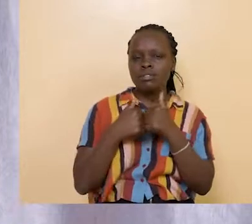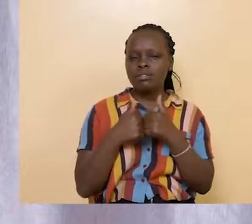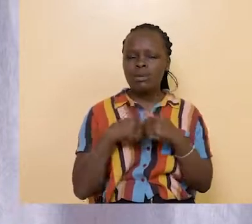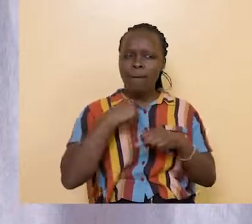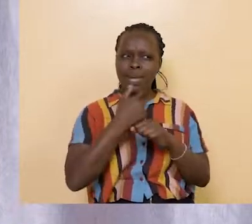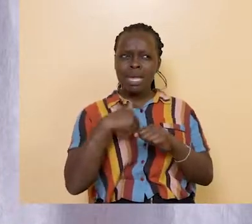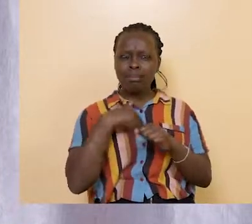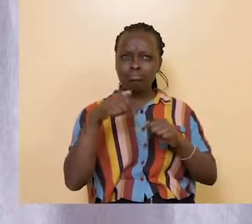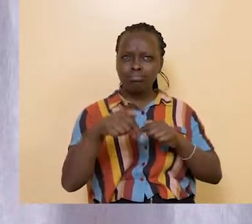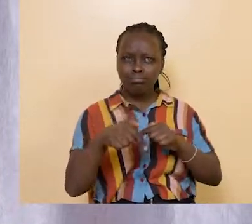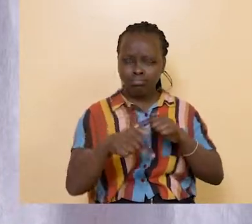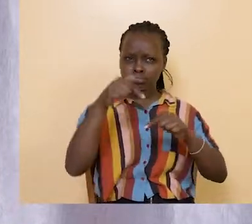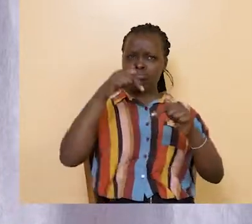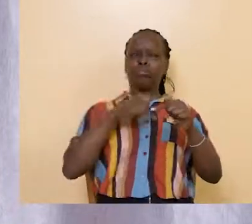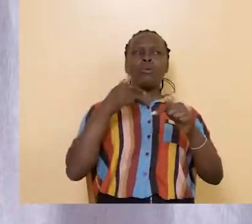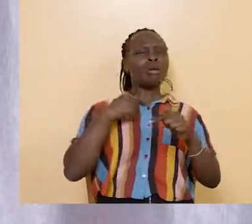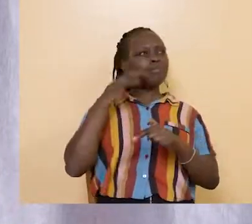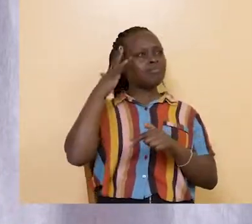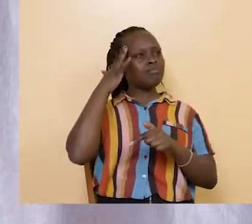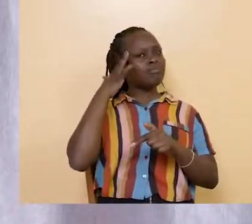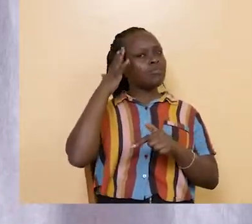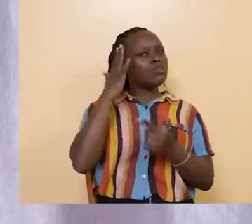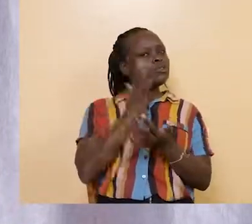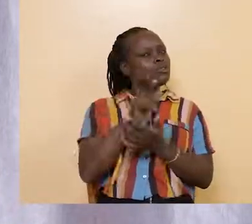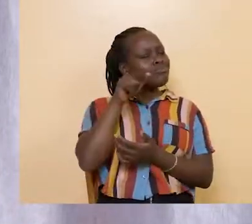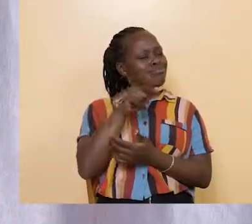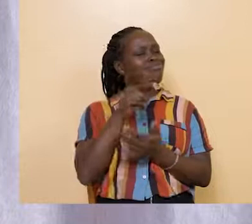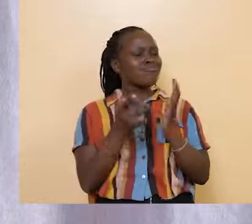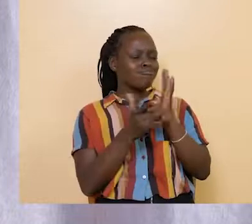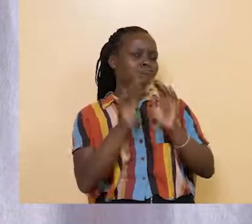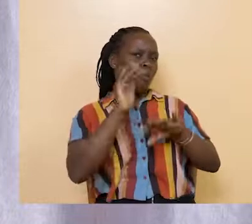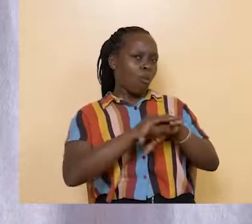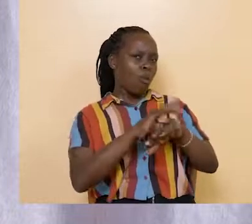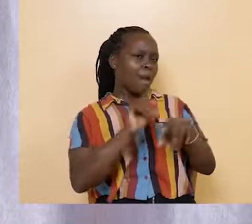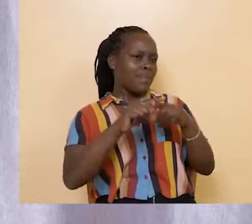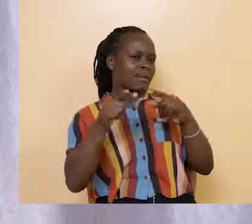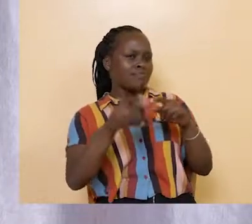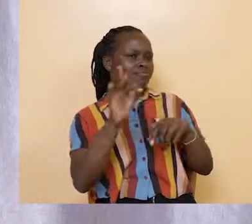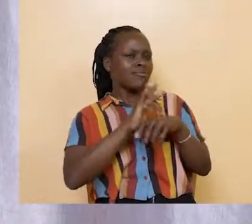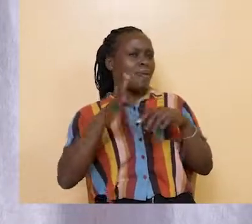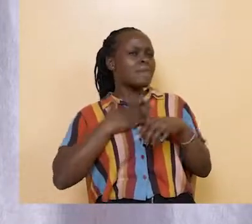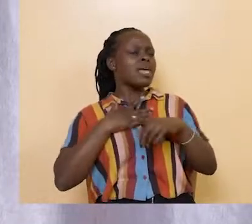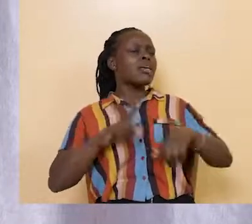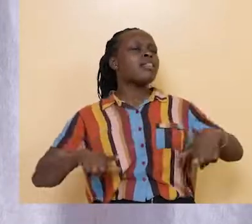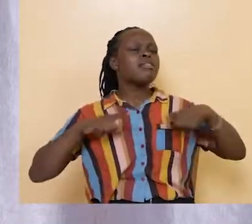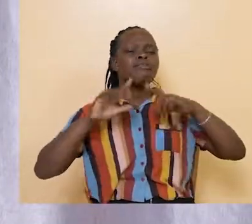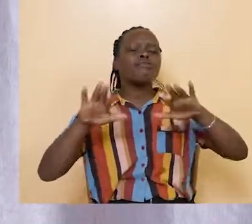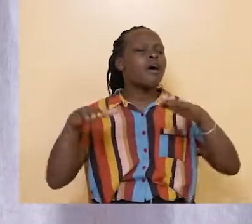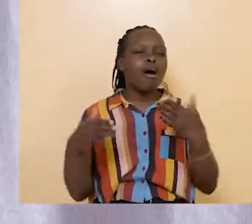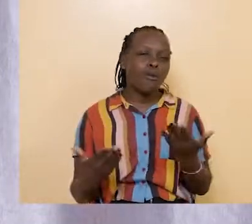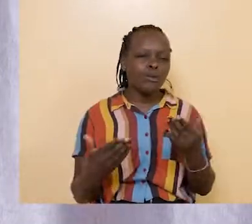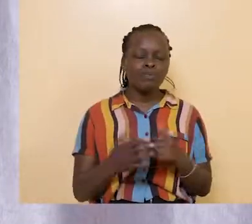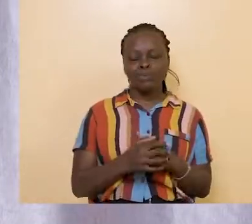think about what really is the place of this, our use of words where technology is